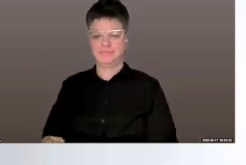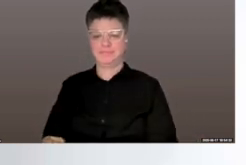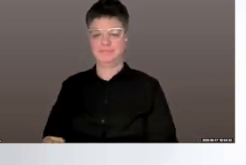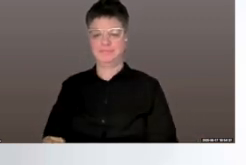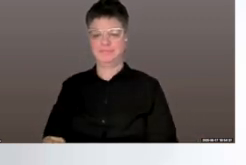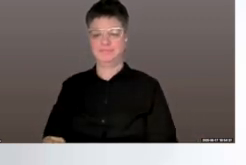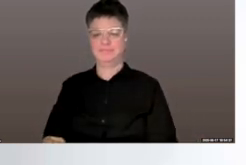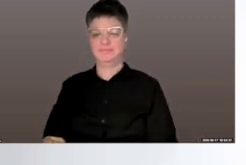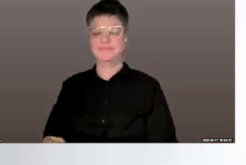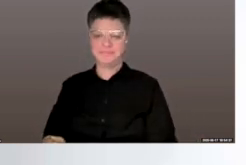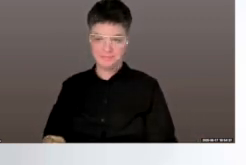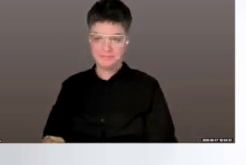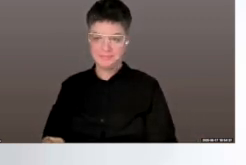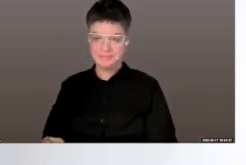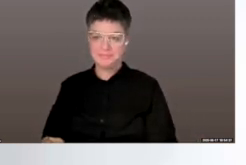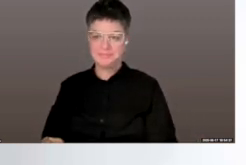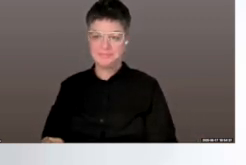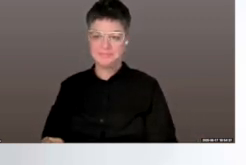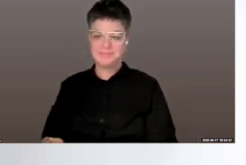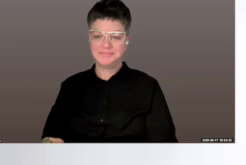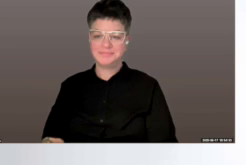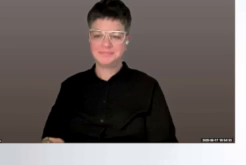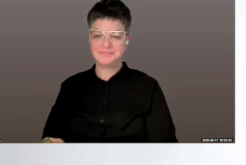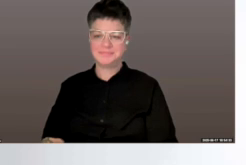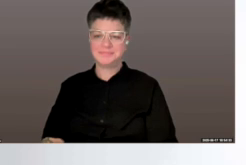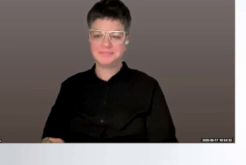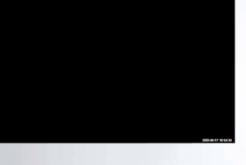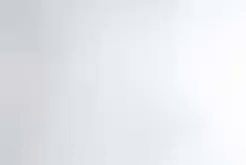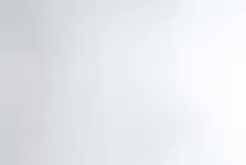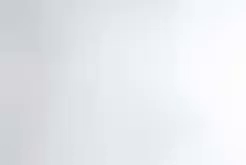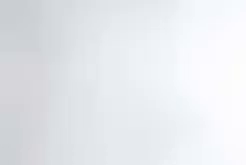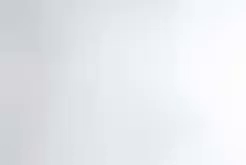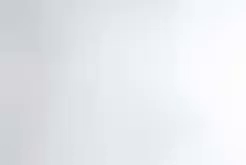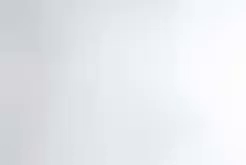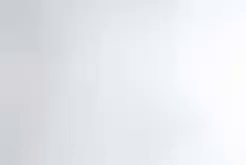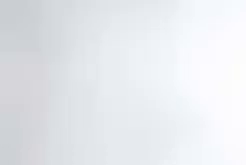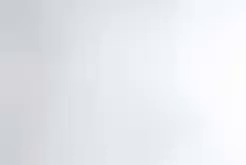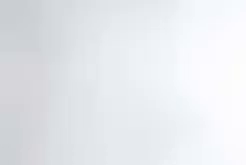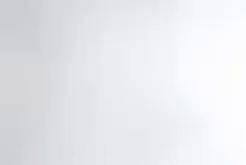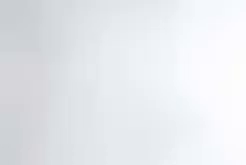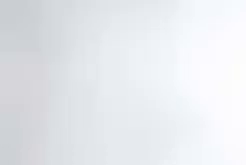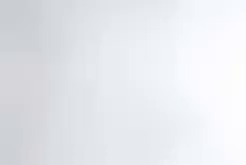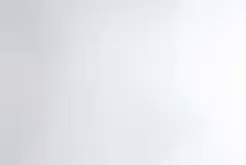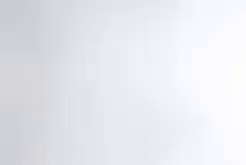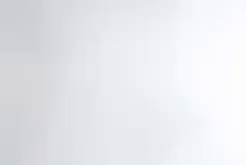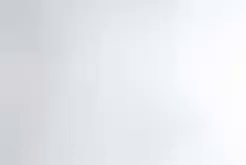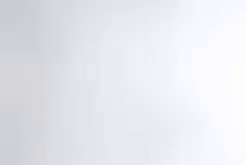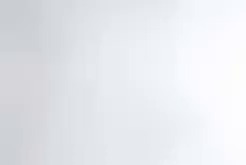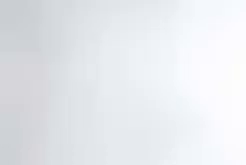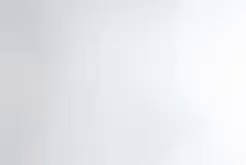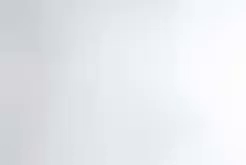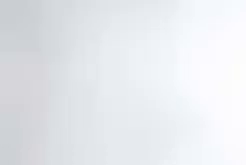to listen and do our best to help. Thank you again for attending tonight's evening community meeting. And for next time, it will